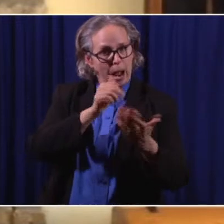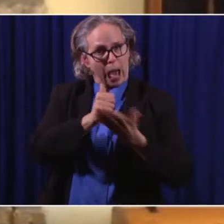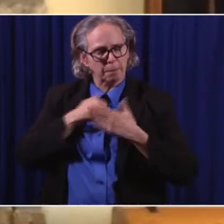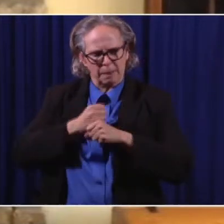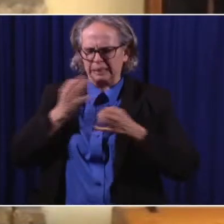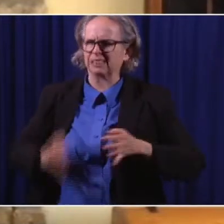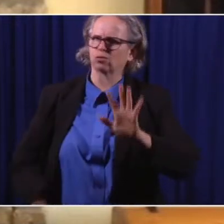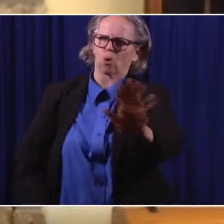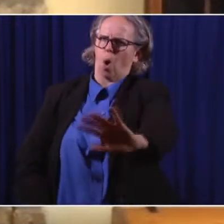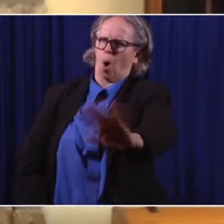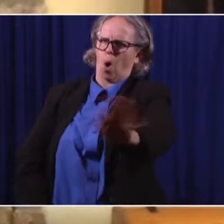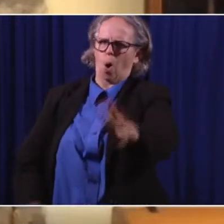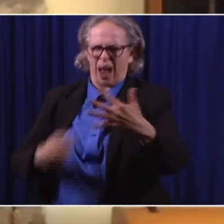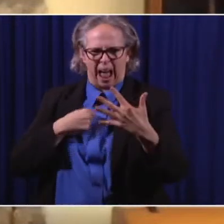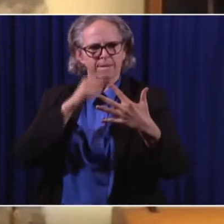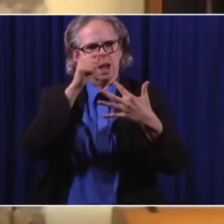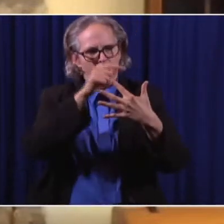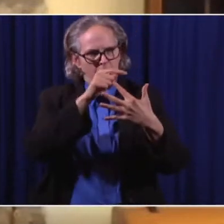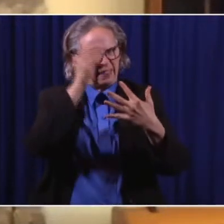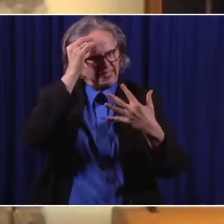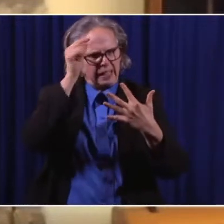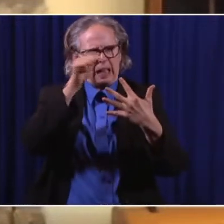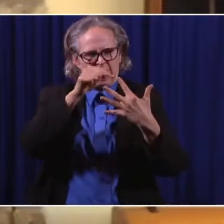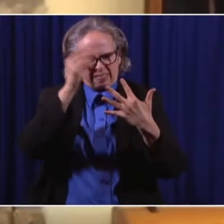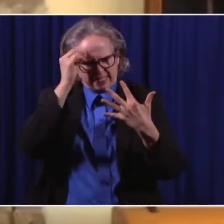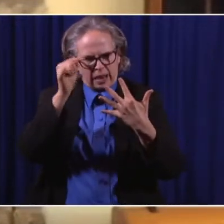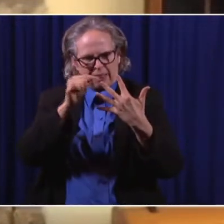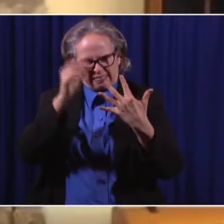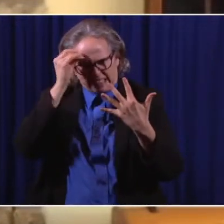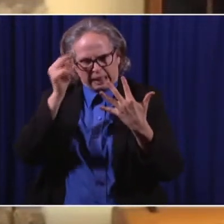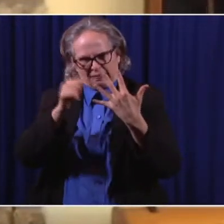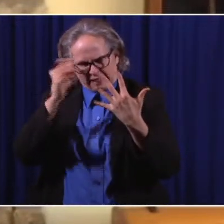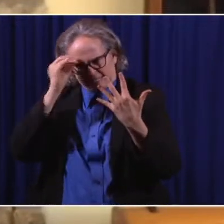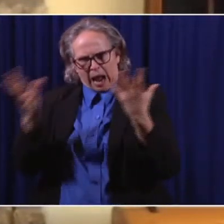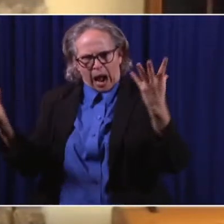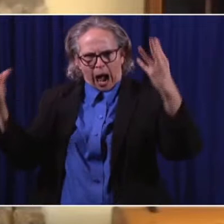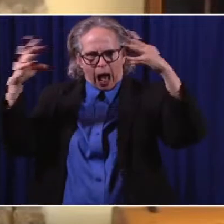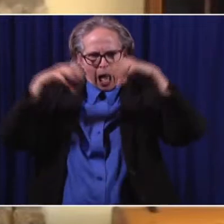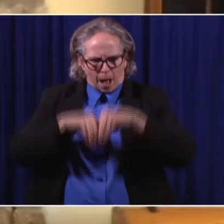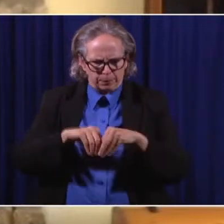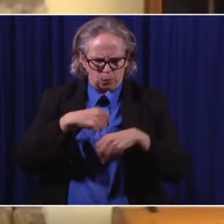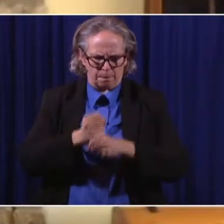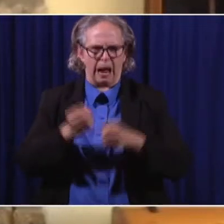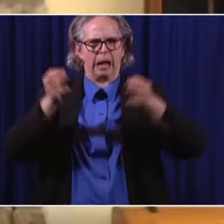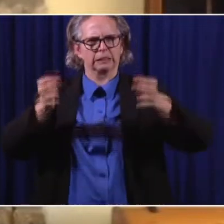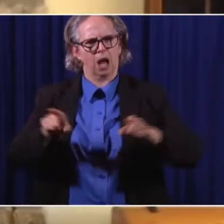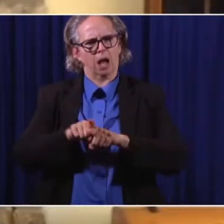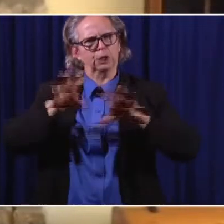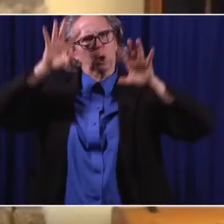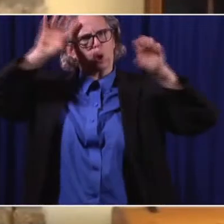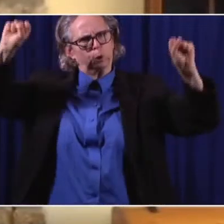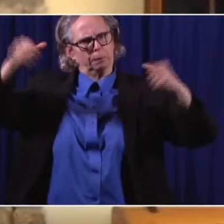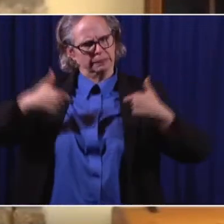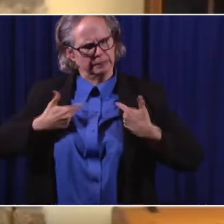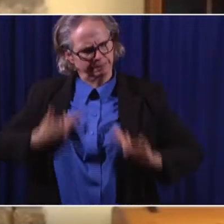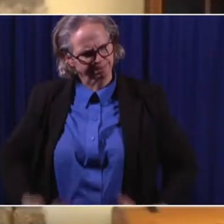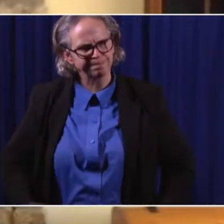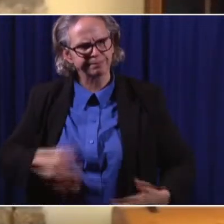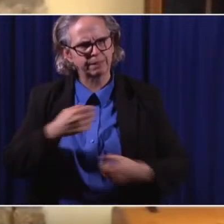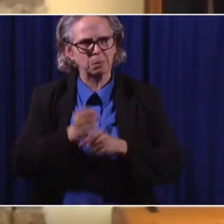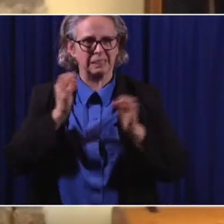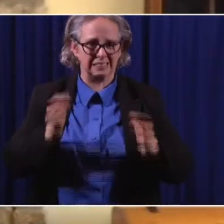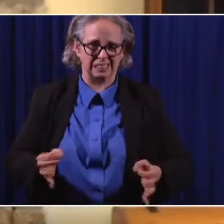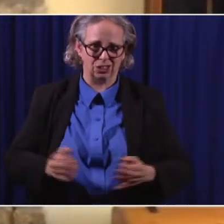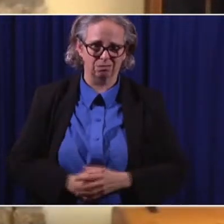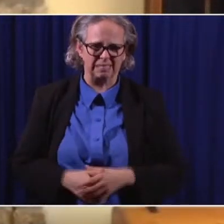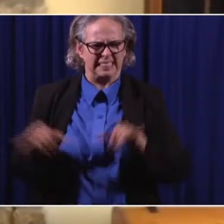different. But I would want to look at all of those things and then make a determination. And look, throughout this